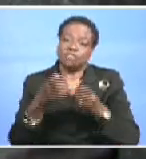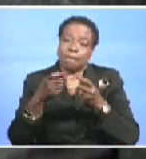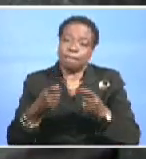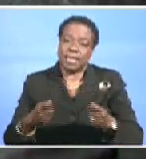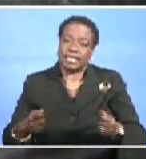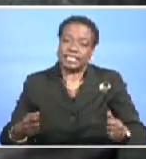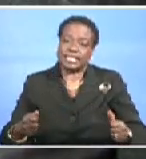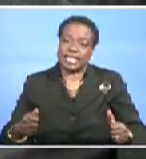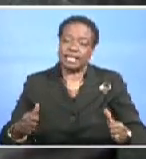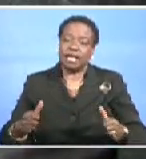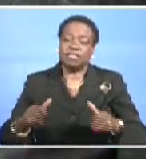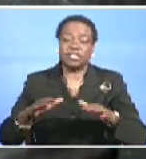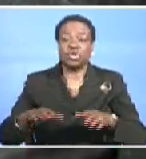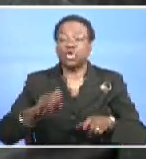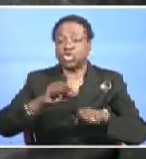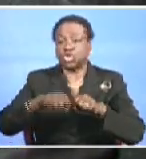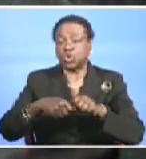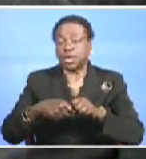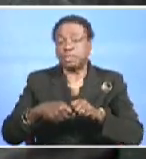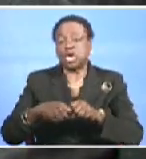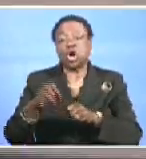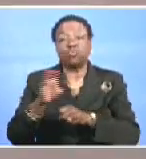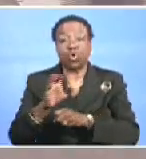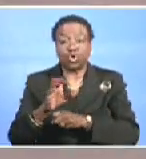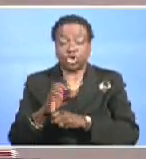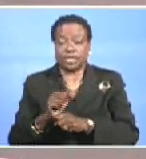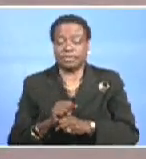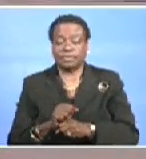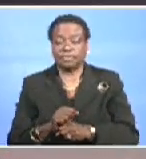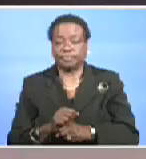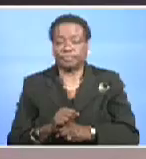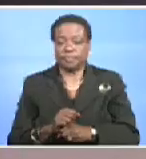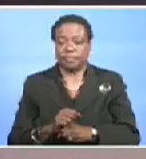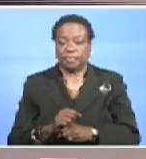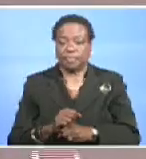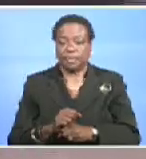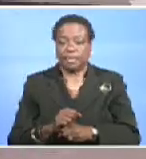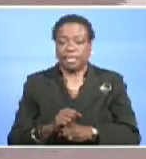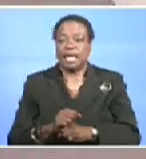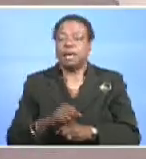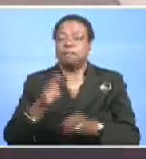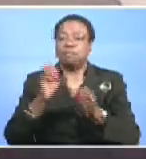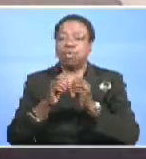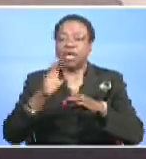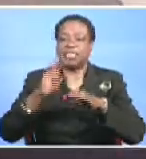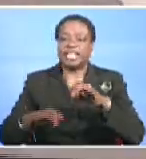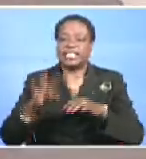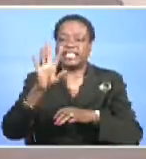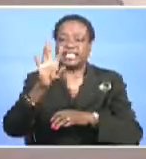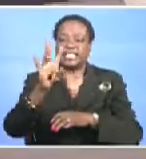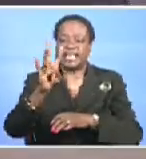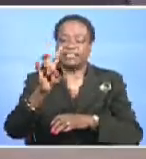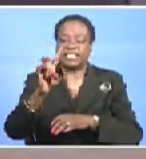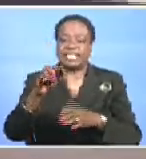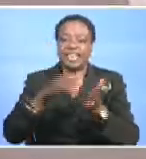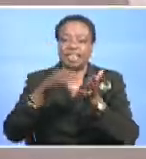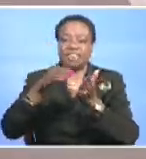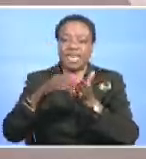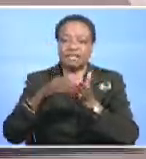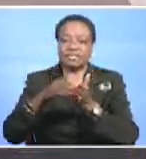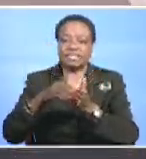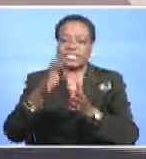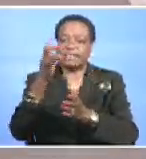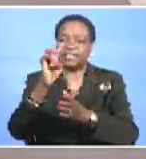get corrosion on the chassis of the vehicle. Officials say that more than 17,000 vehicles are imported